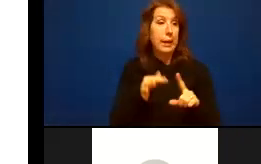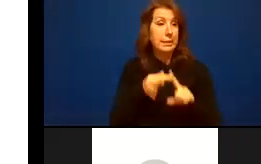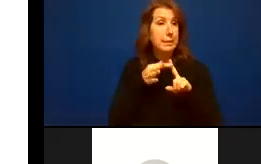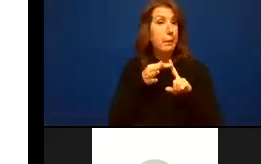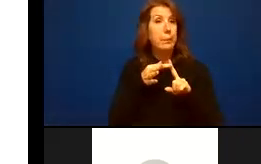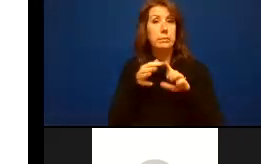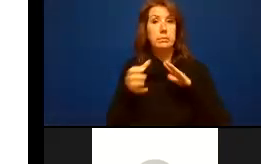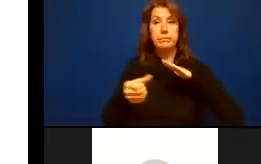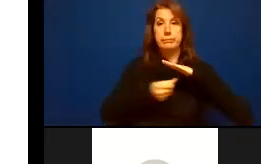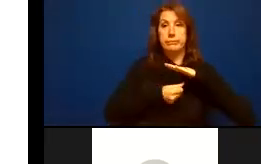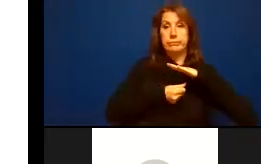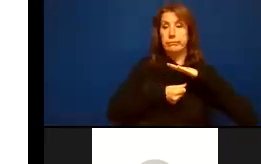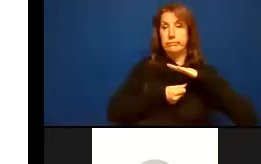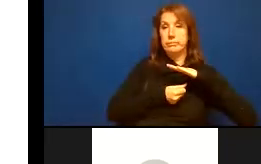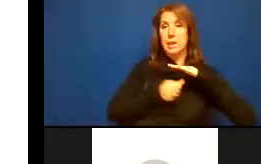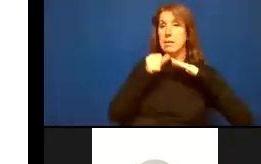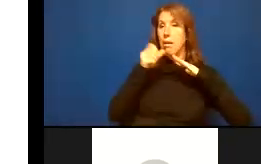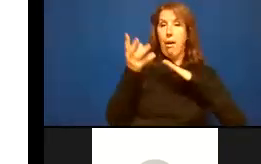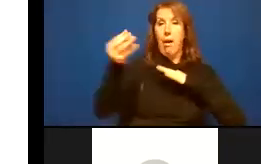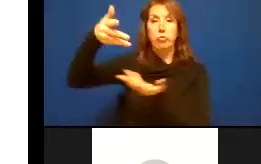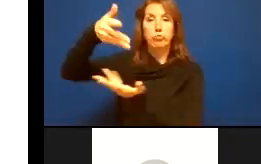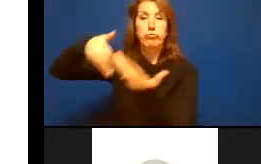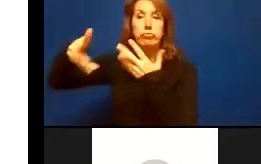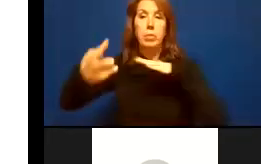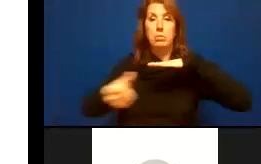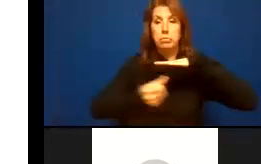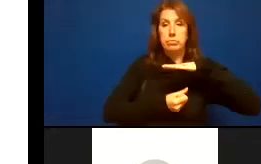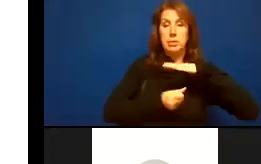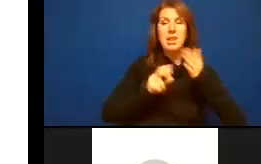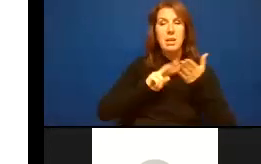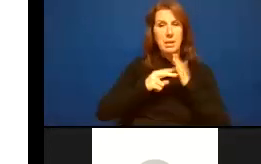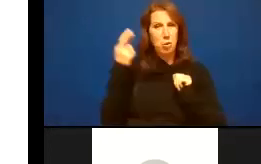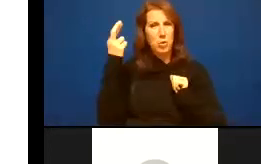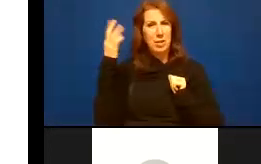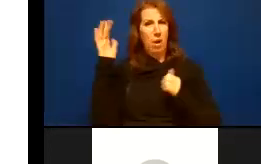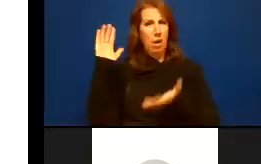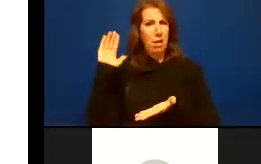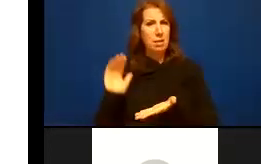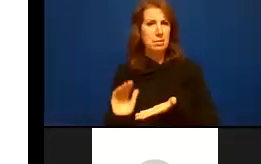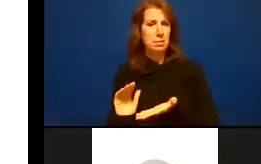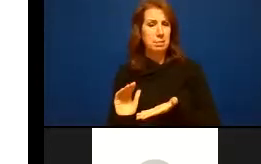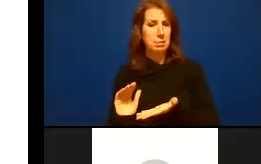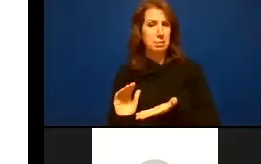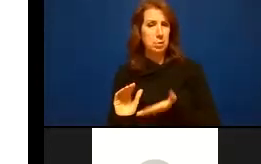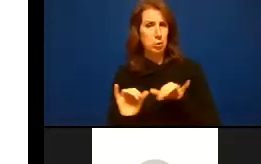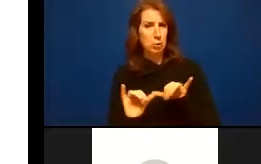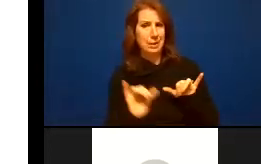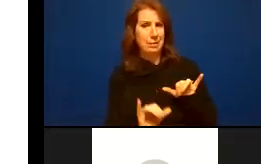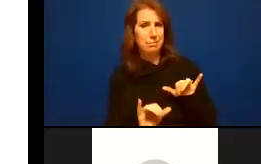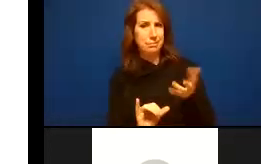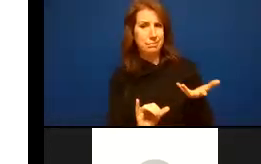confined, really, I think, lowers any justification that one might have for insisting